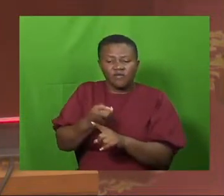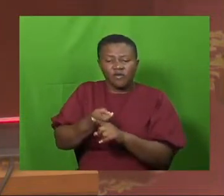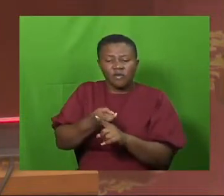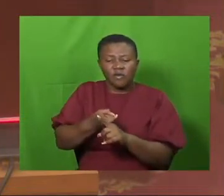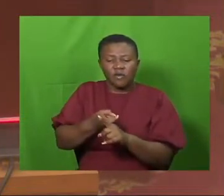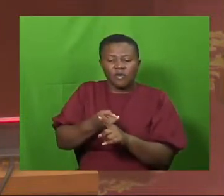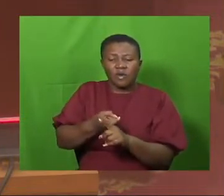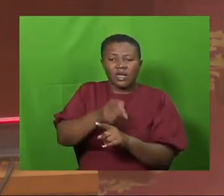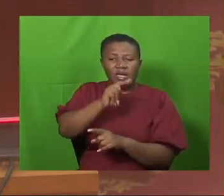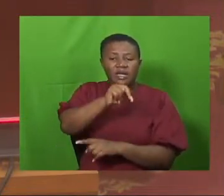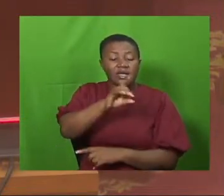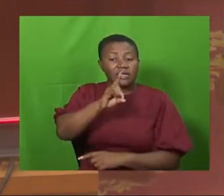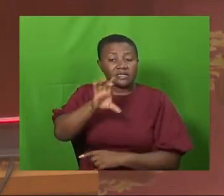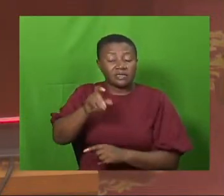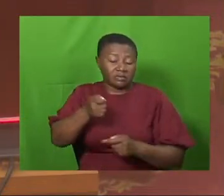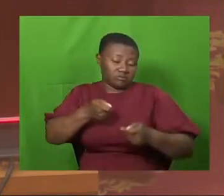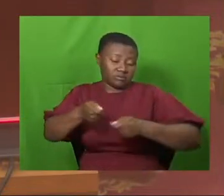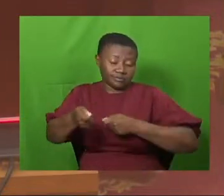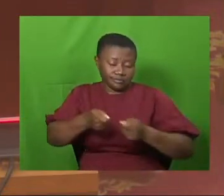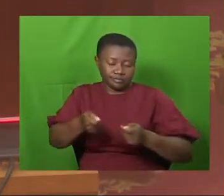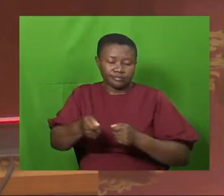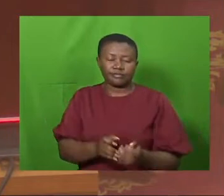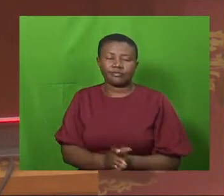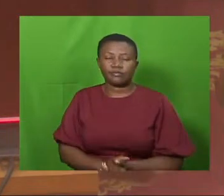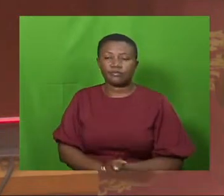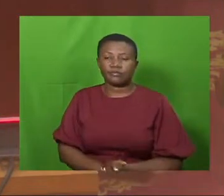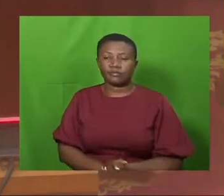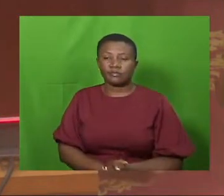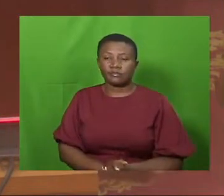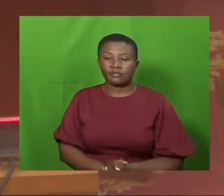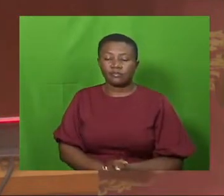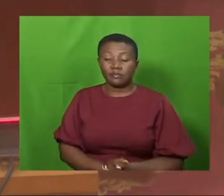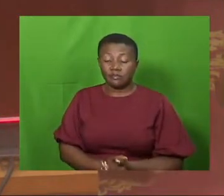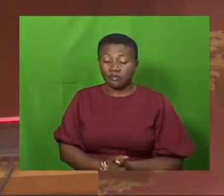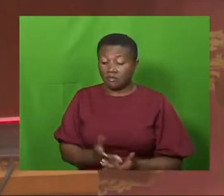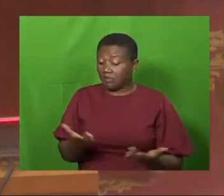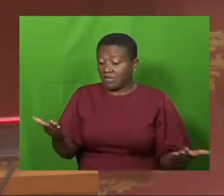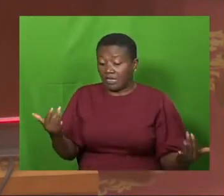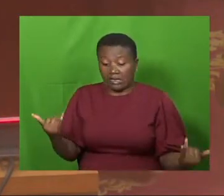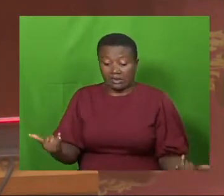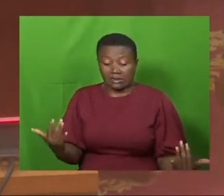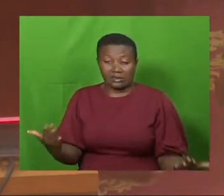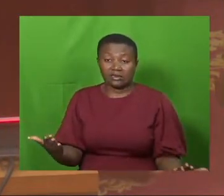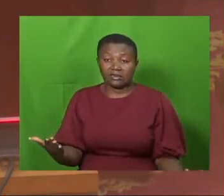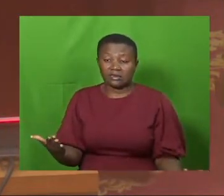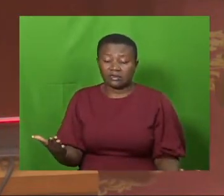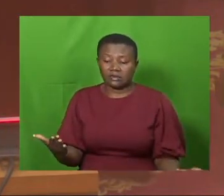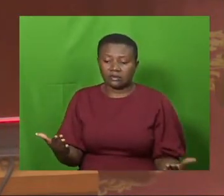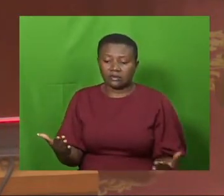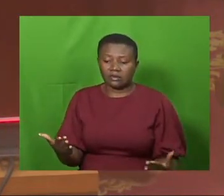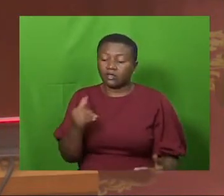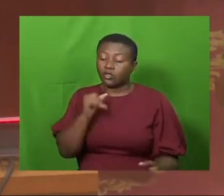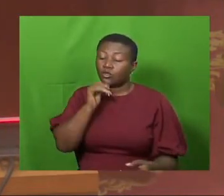previous NDC administration. But, Mr. Speaker, here we are, COVID struck,